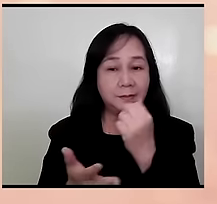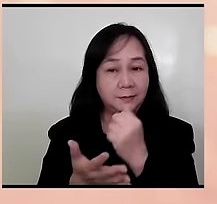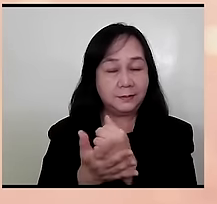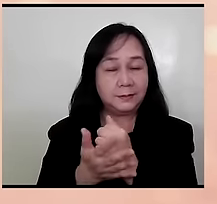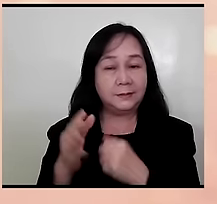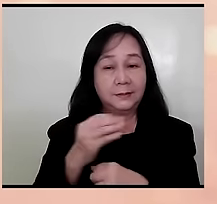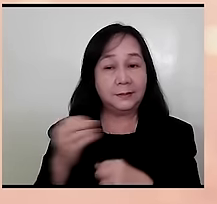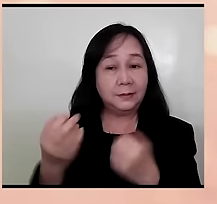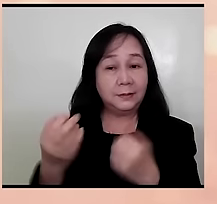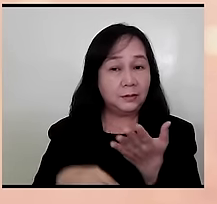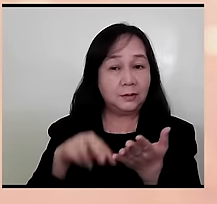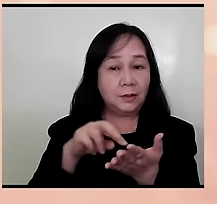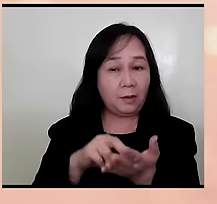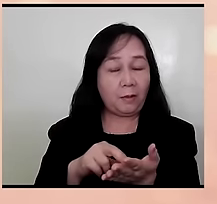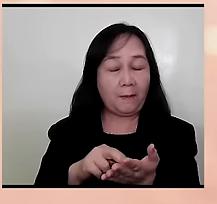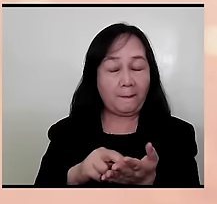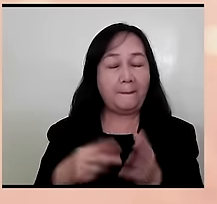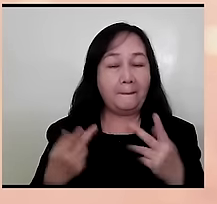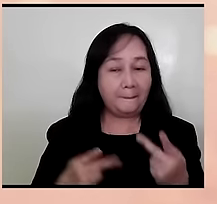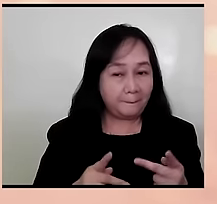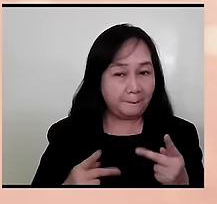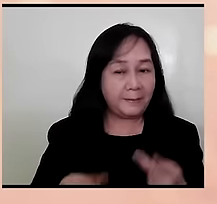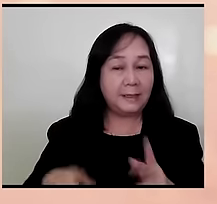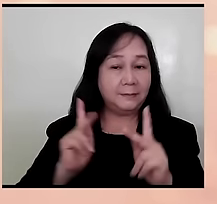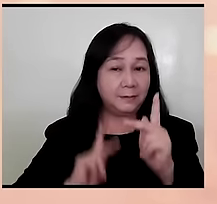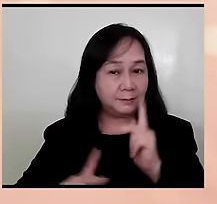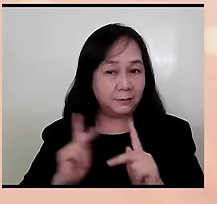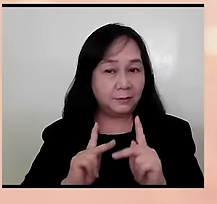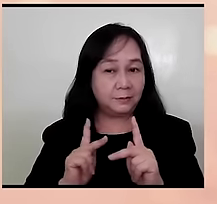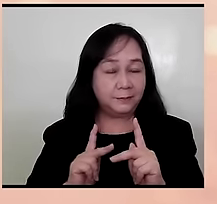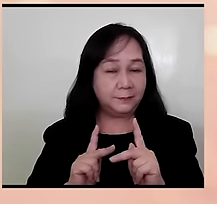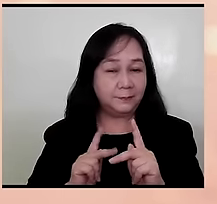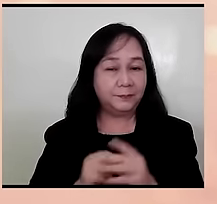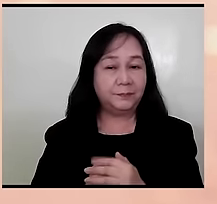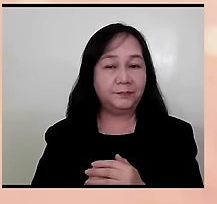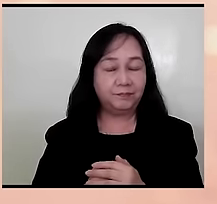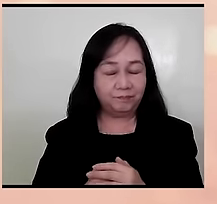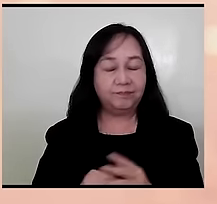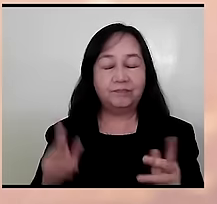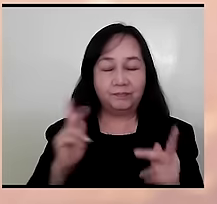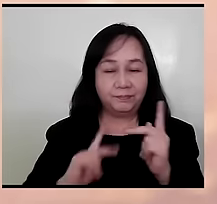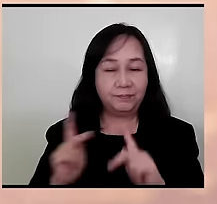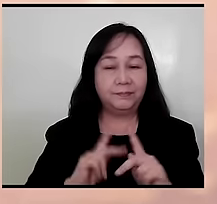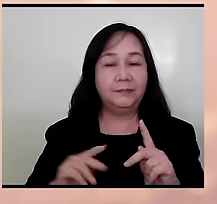resurrection, were a wounded people and a wounded community.